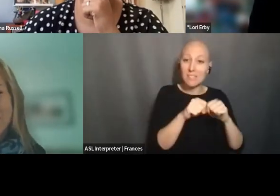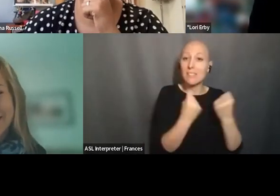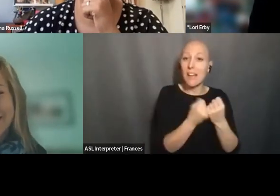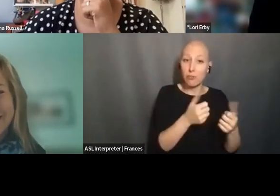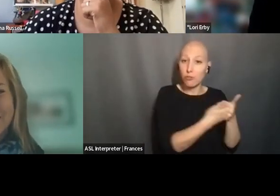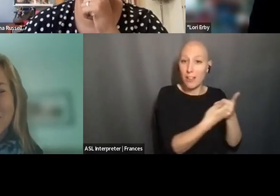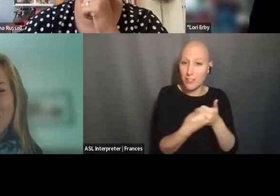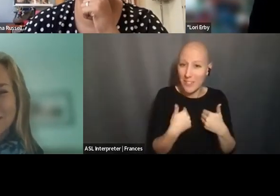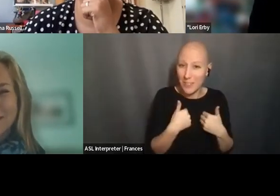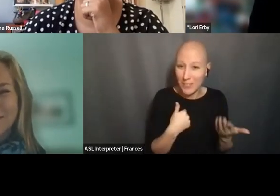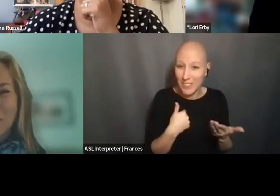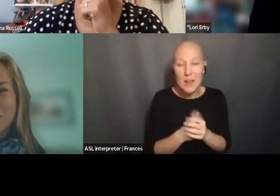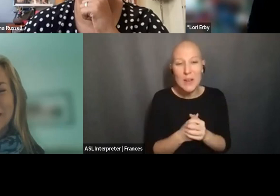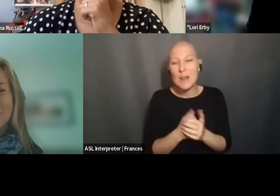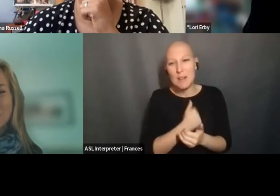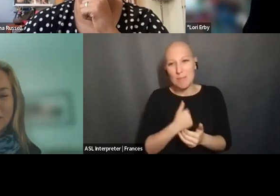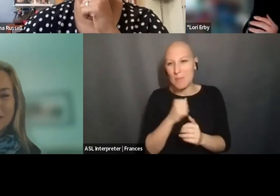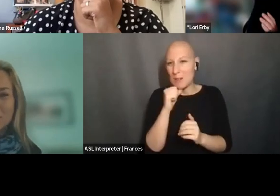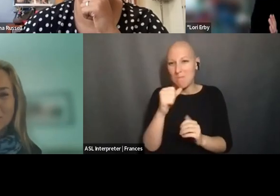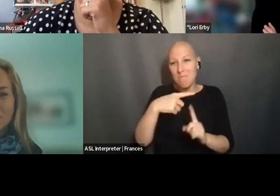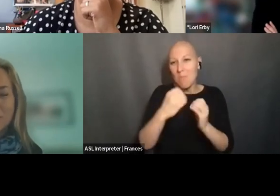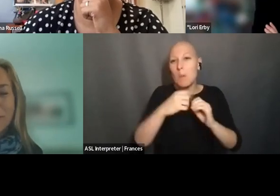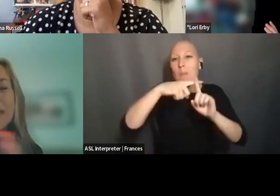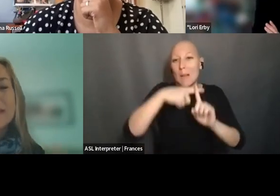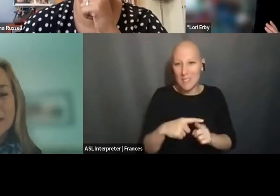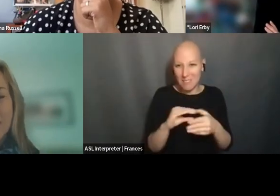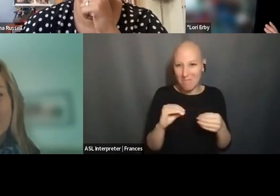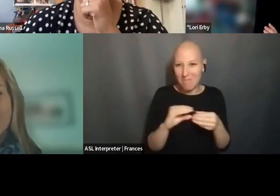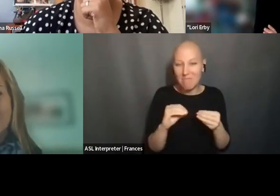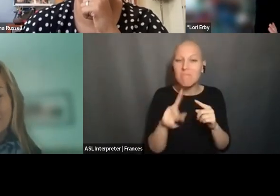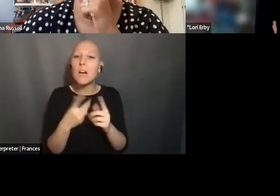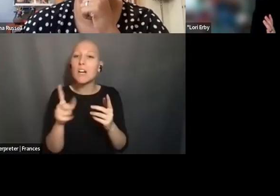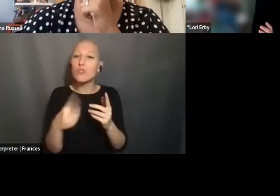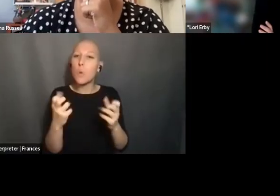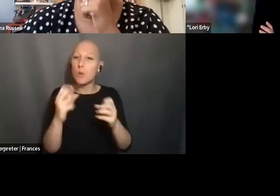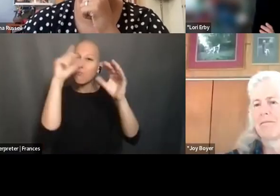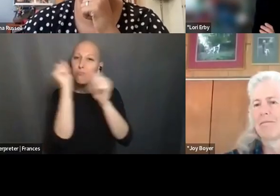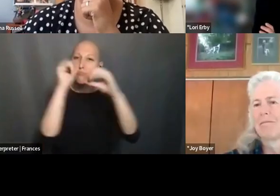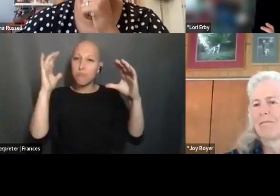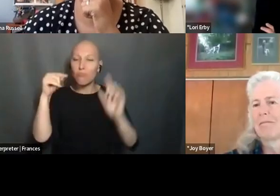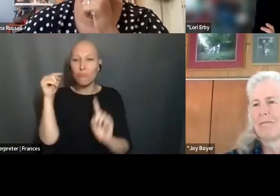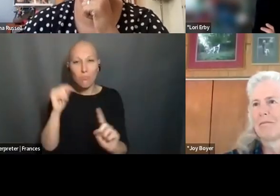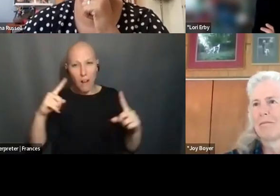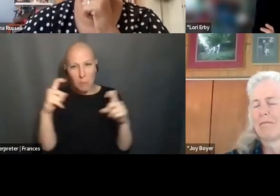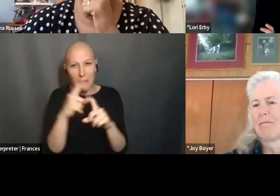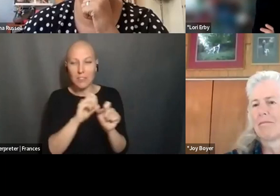I'm sorry that this is not a more positive note, but I just wanted to sort of paint this complex and challenging landscape to feed into